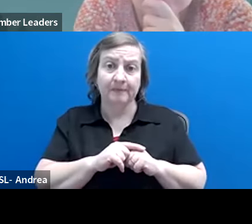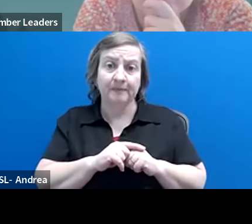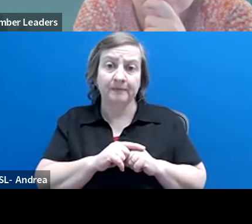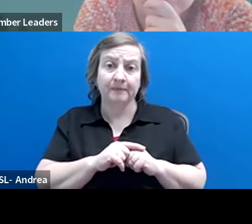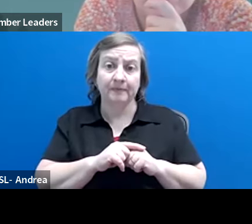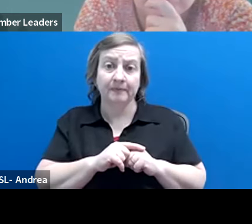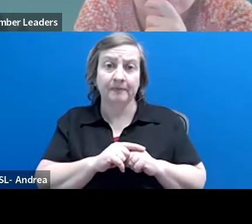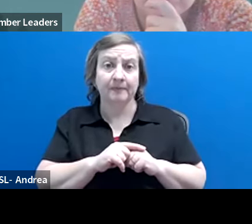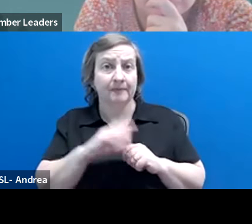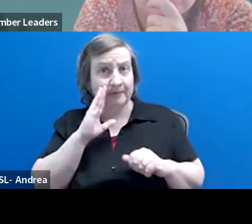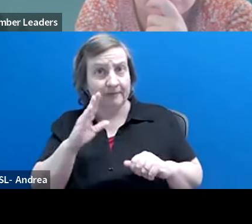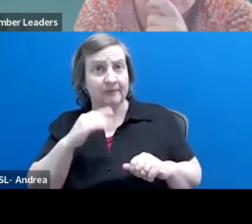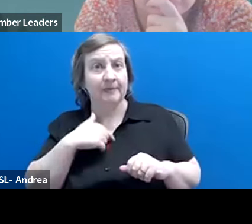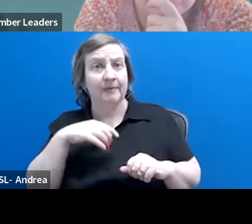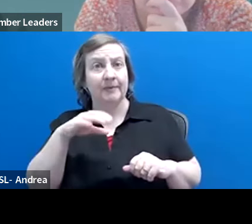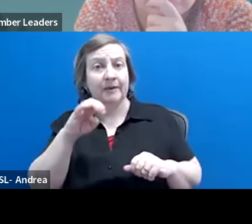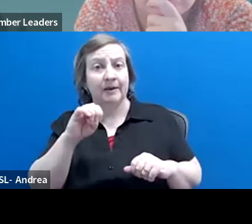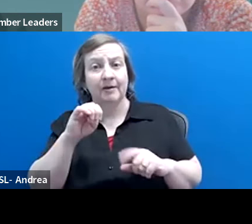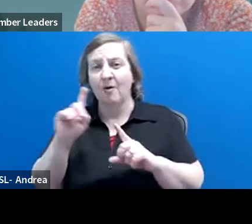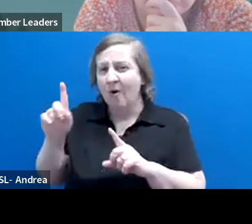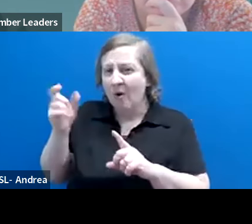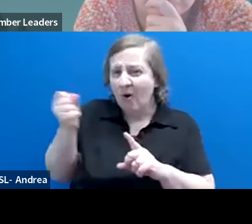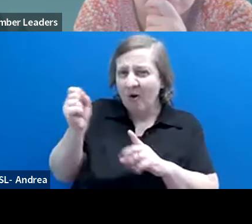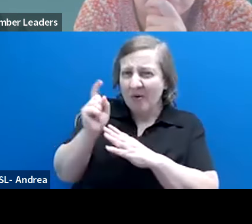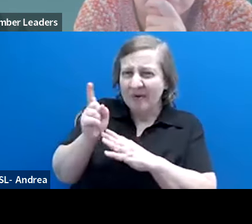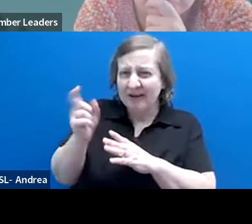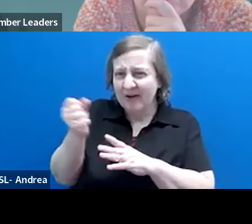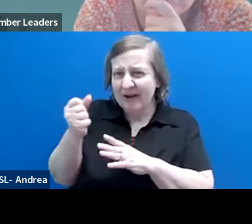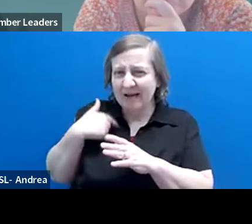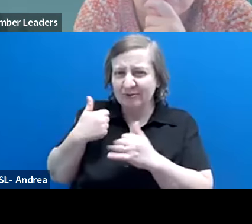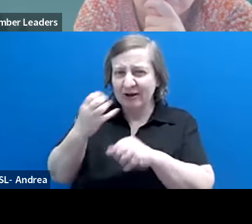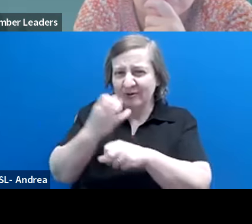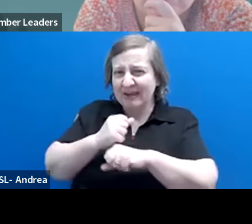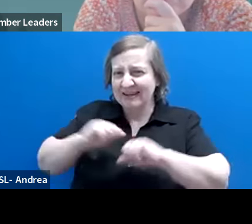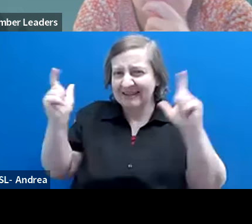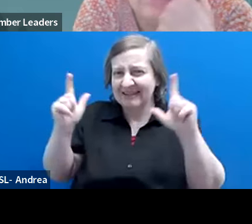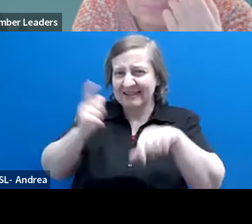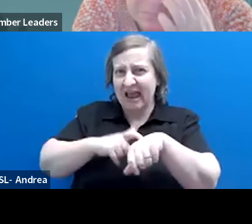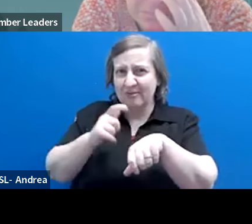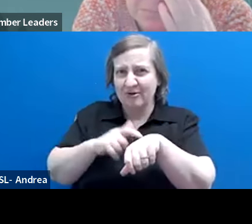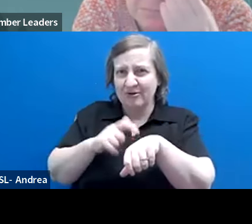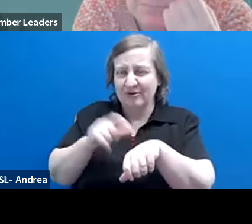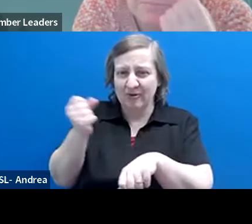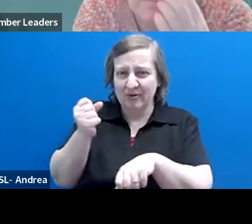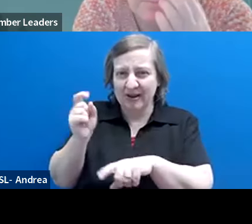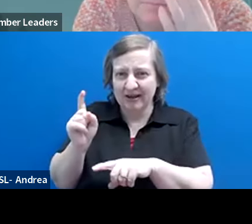Hi, my name's Elizabeth Ross. Just one moment, Elizabeth. Hold on, let me just get the timer up. I apologize.